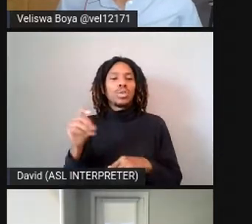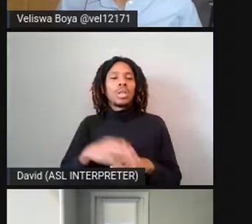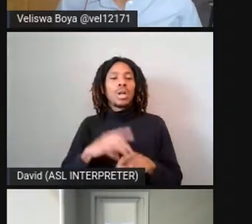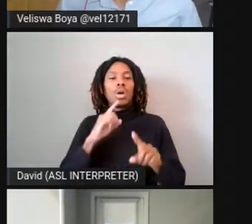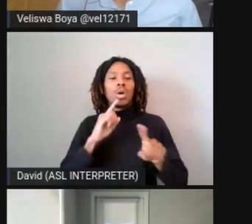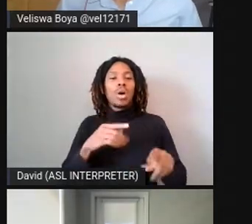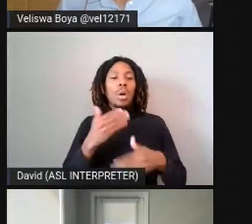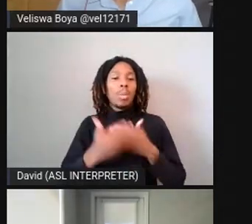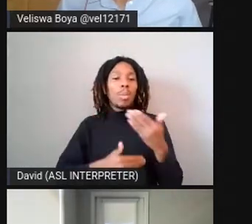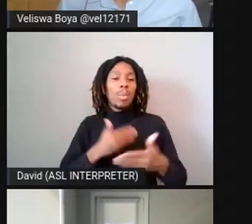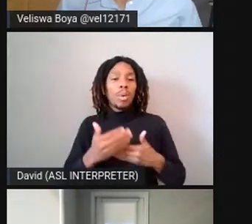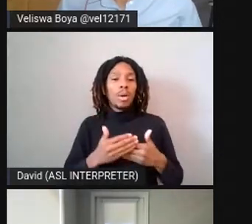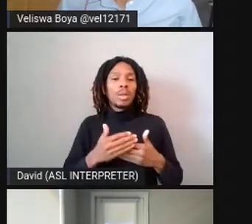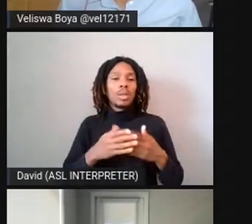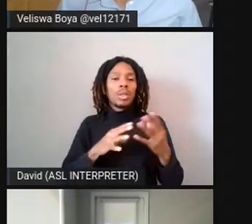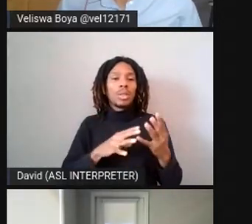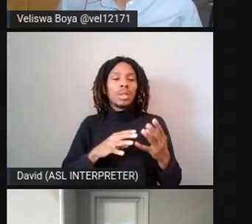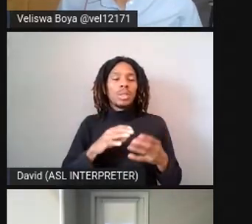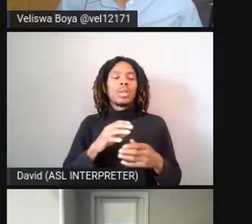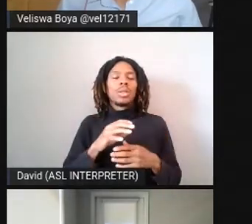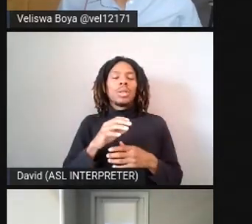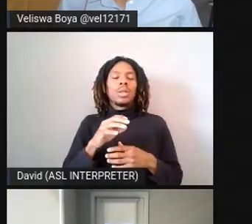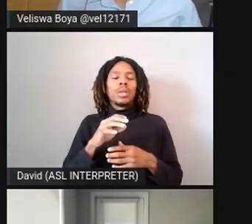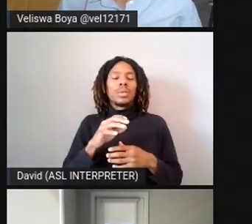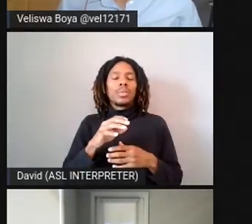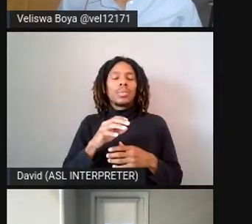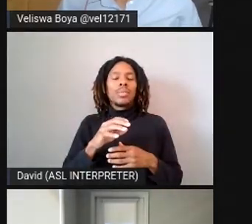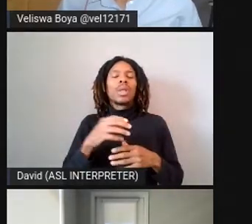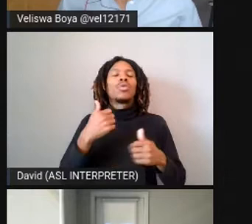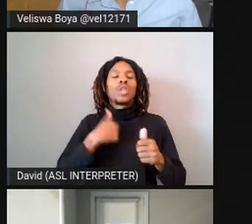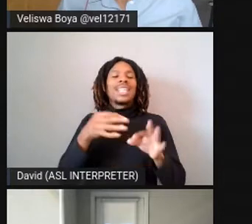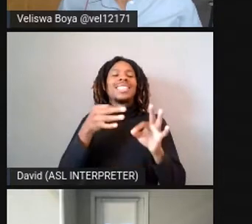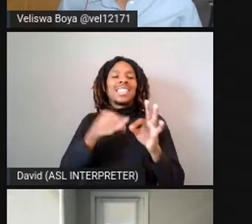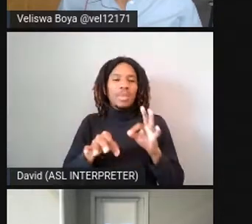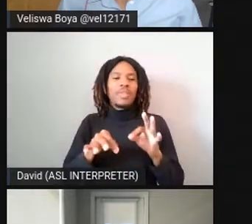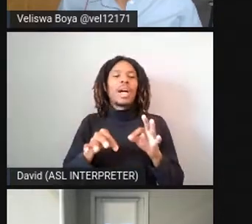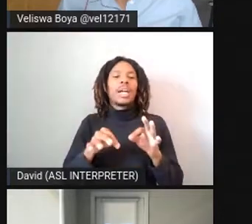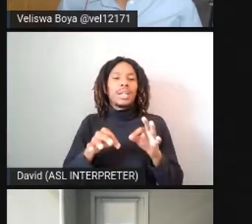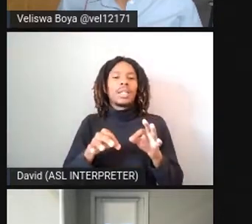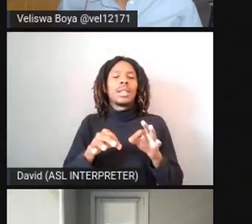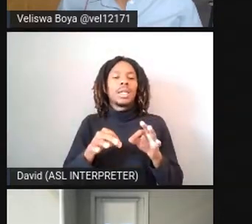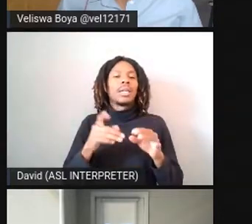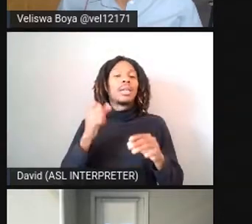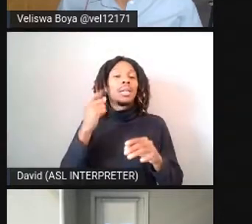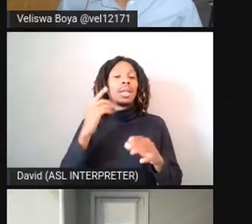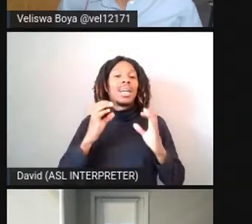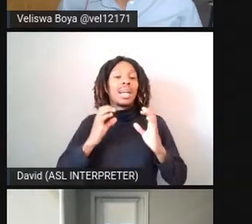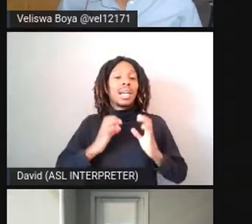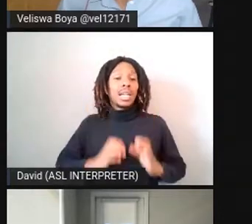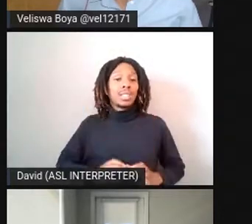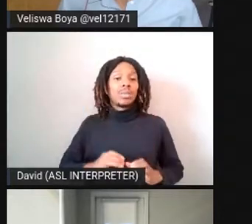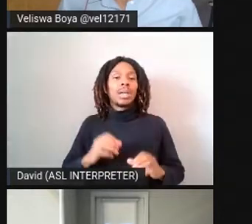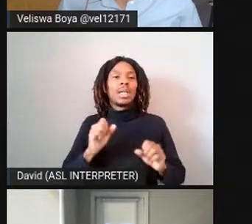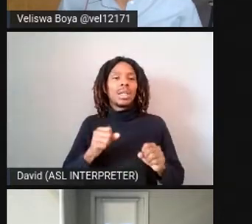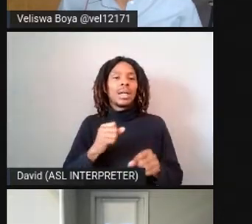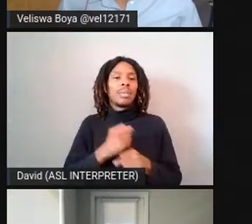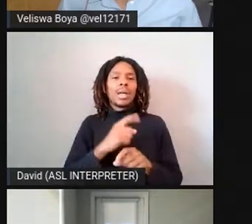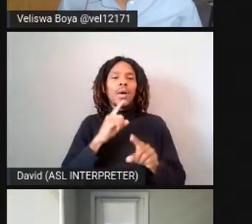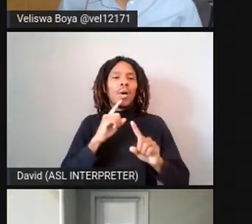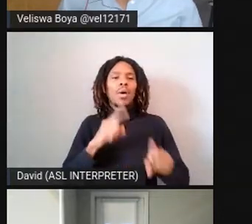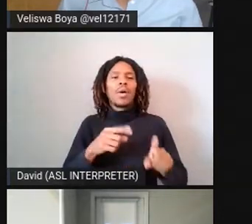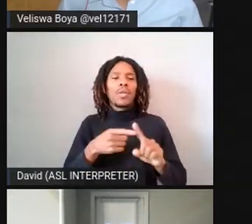is actually streamlined, right? We've tried to simplify it, and customers would be able to make this order from